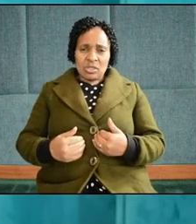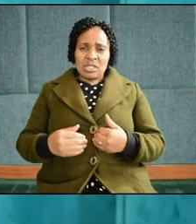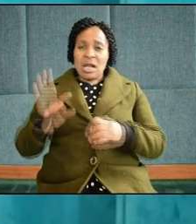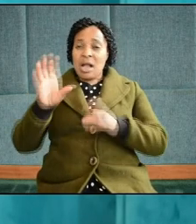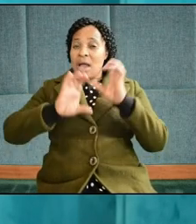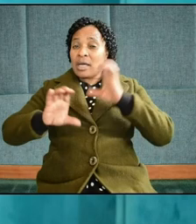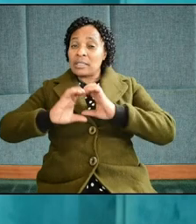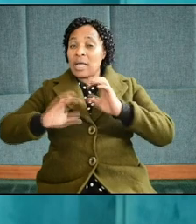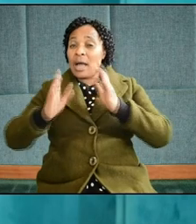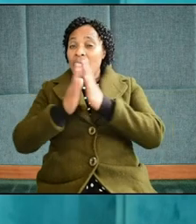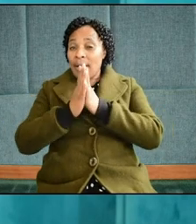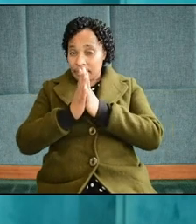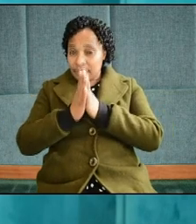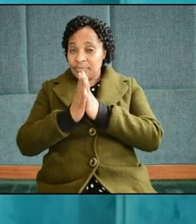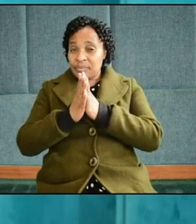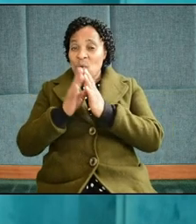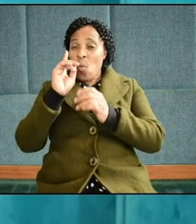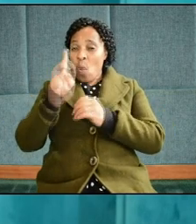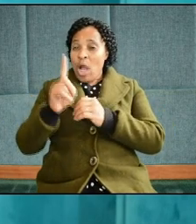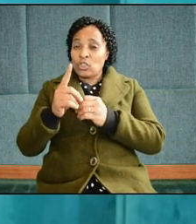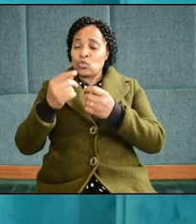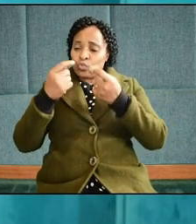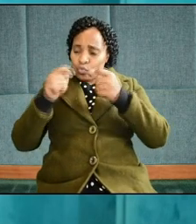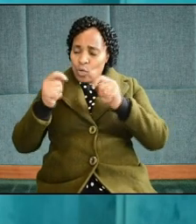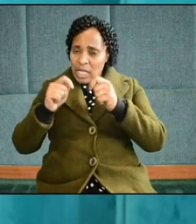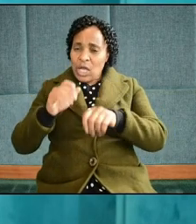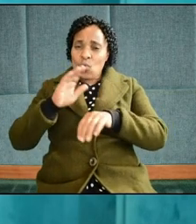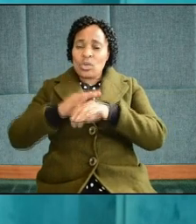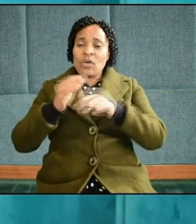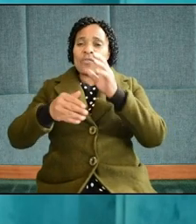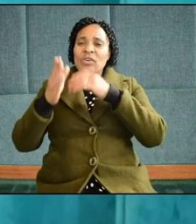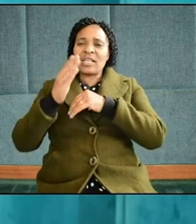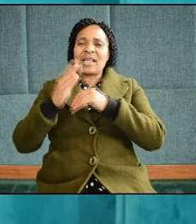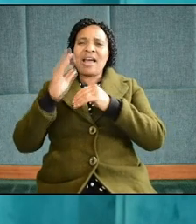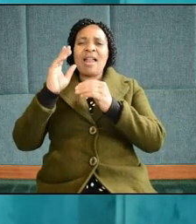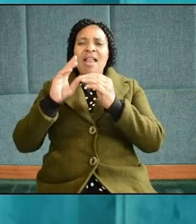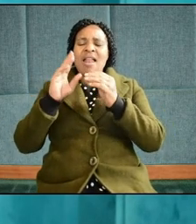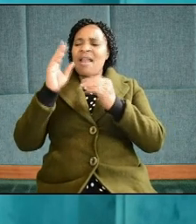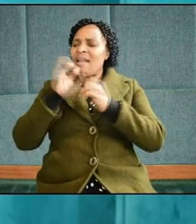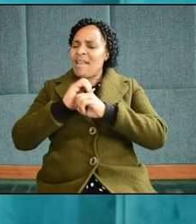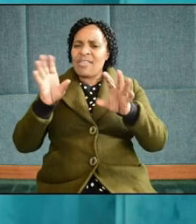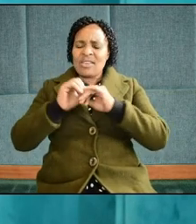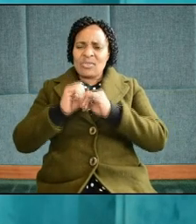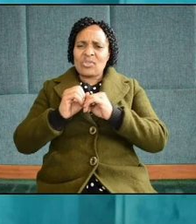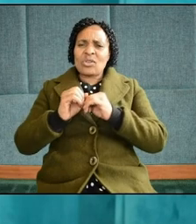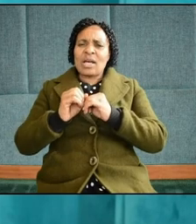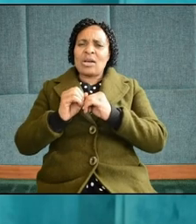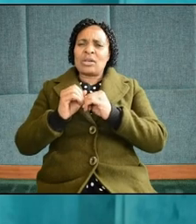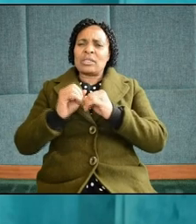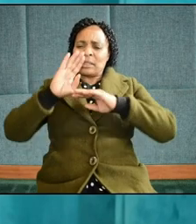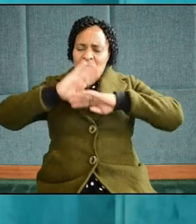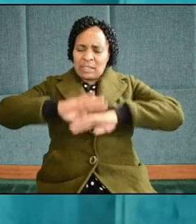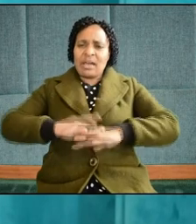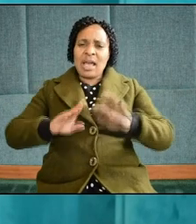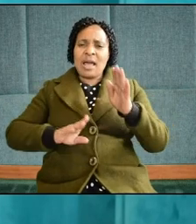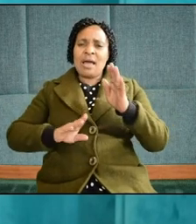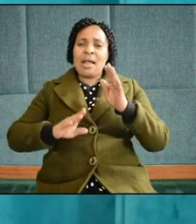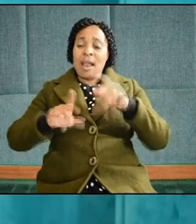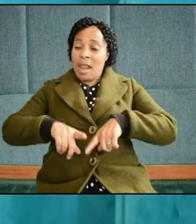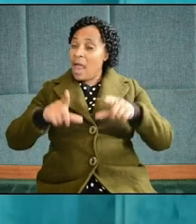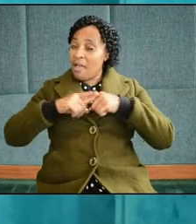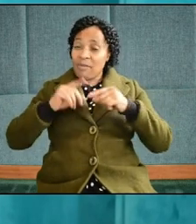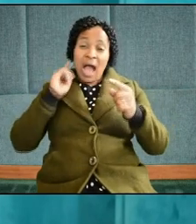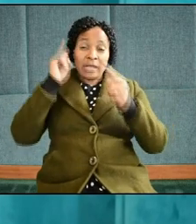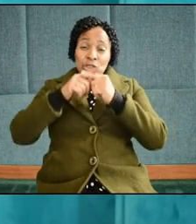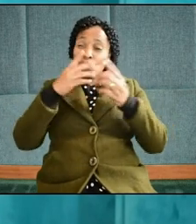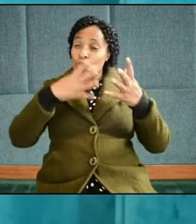says, once you taste the goodness of the Lord, nothing else will satisfy you in life until Amen. You go back to Christ. So